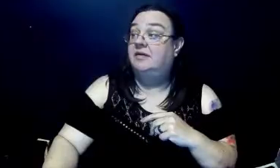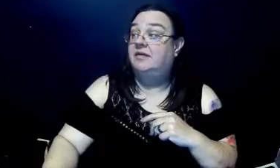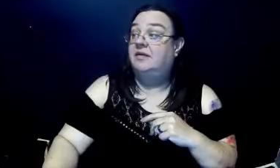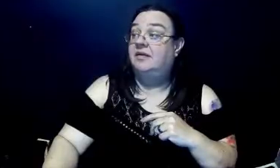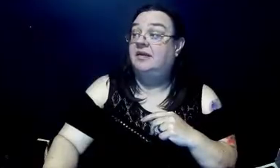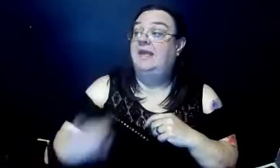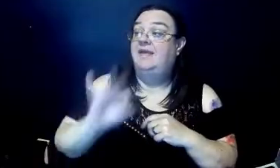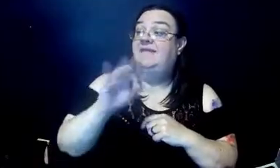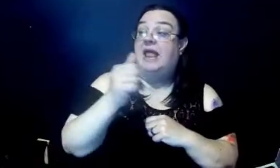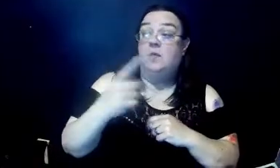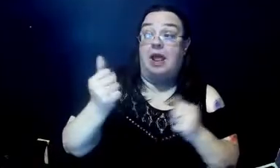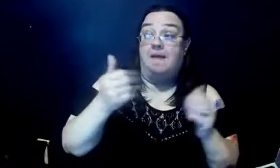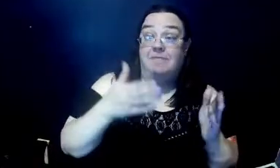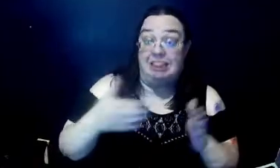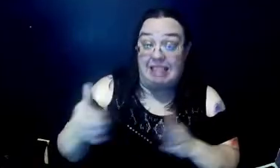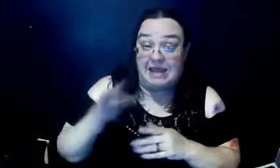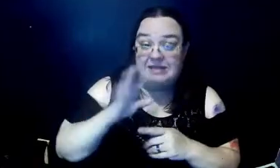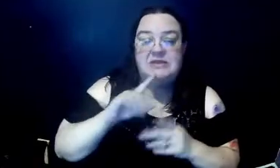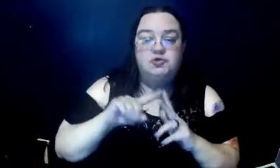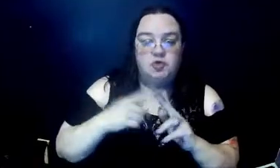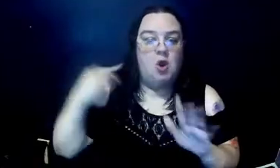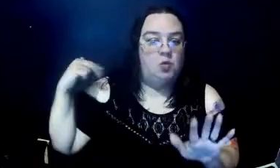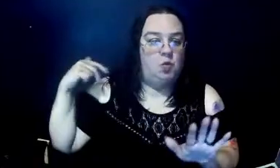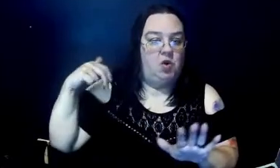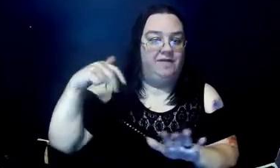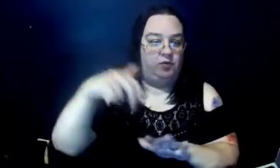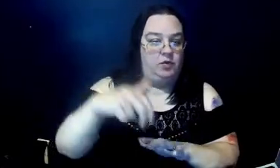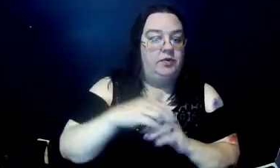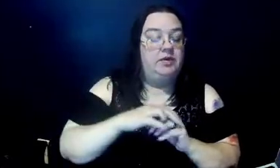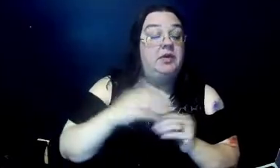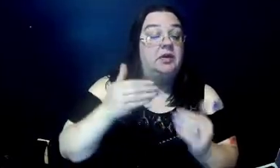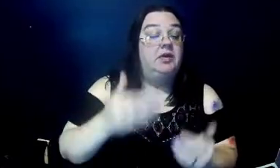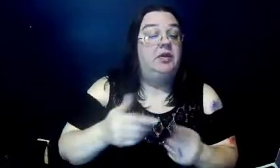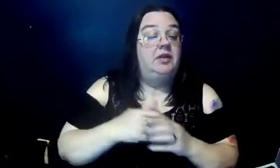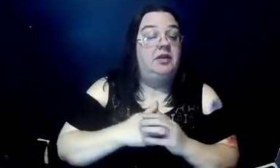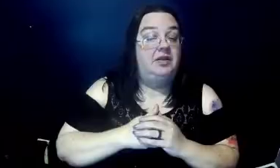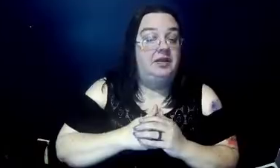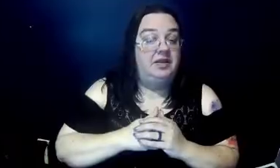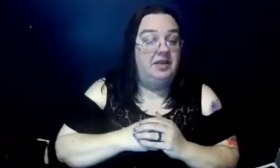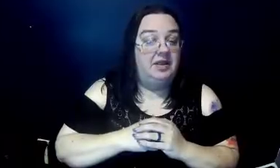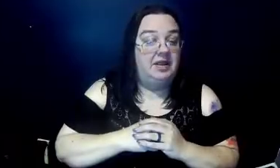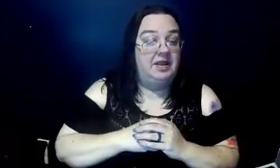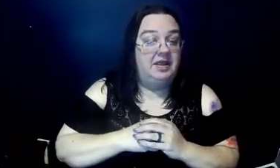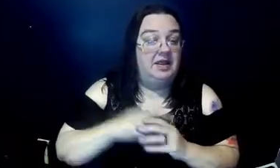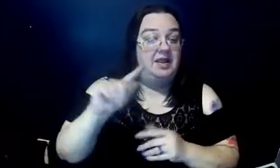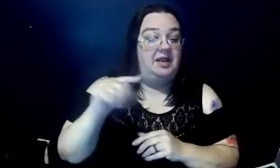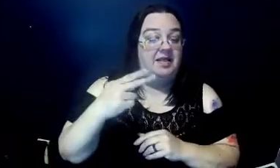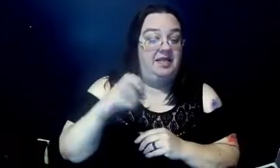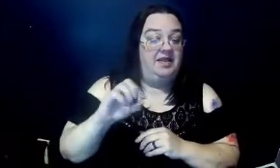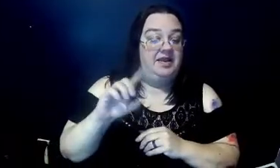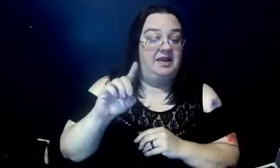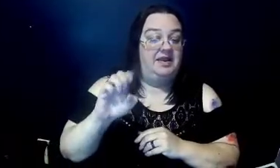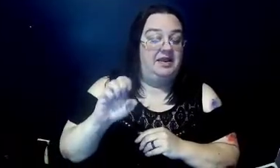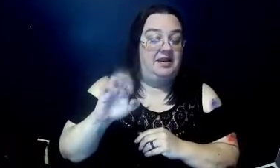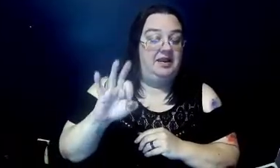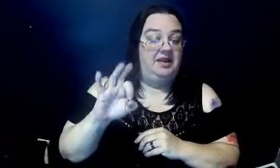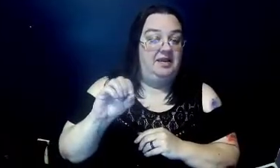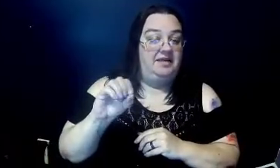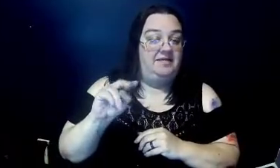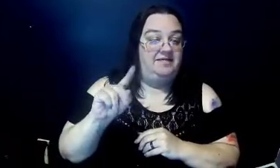please start to make your way forward. Go ahead. How you doing? Theo Infantis,